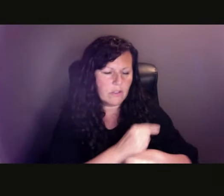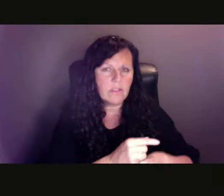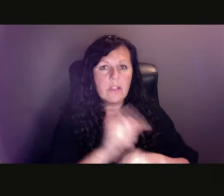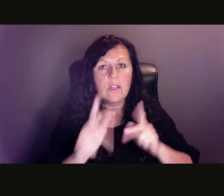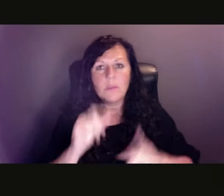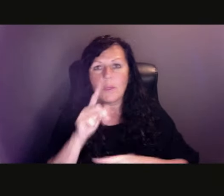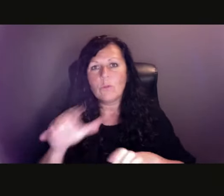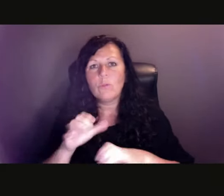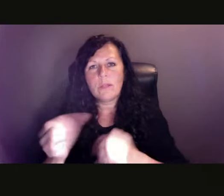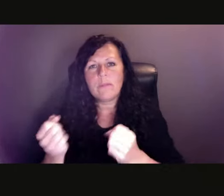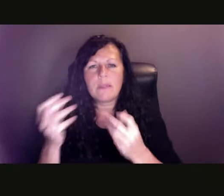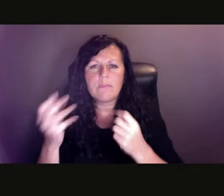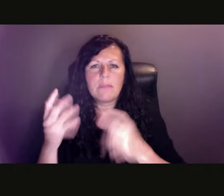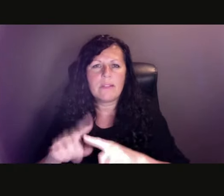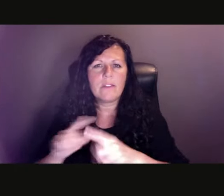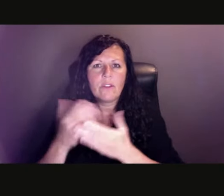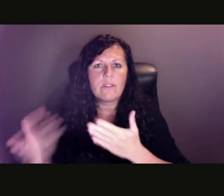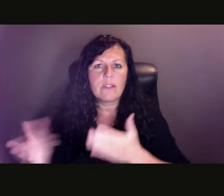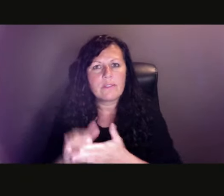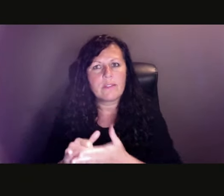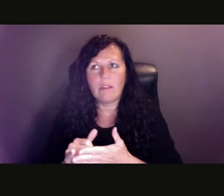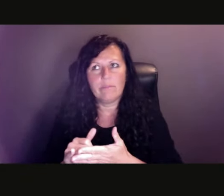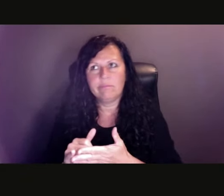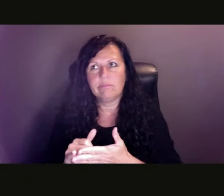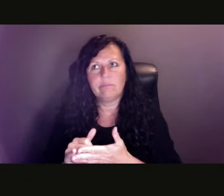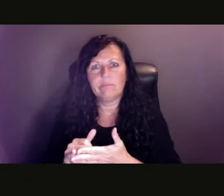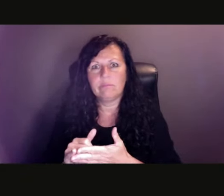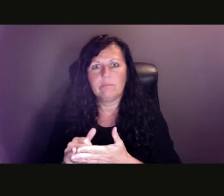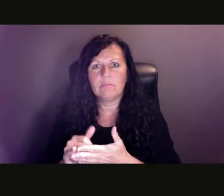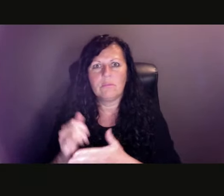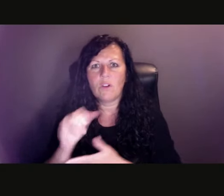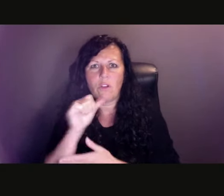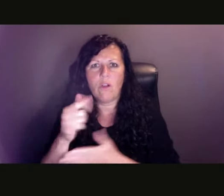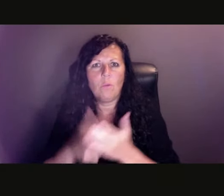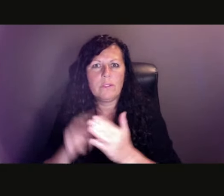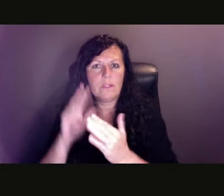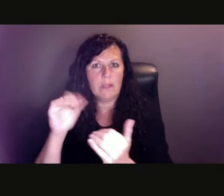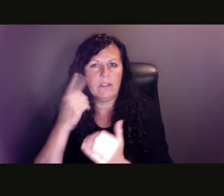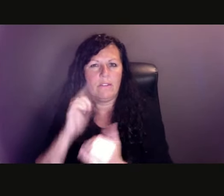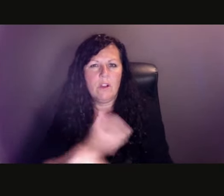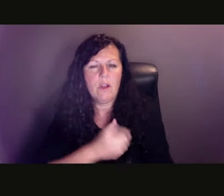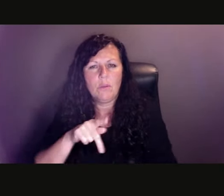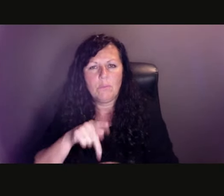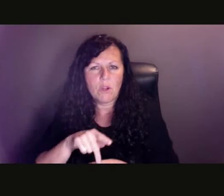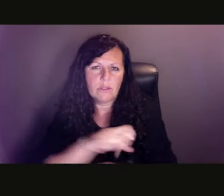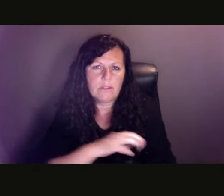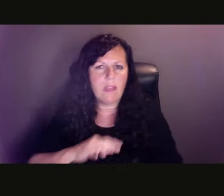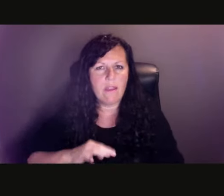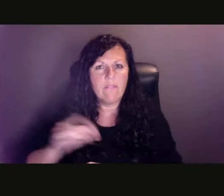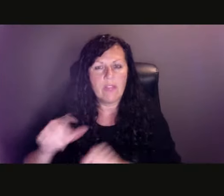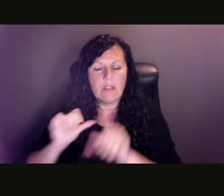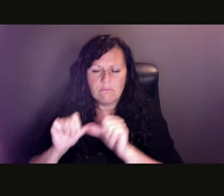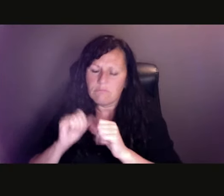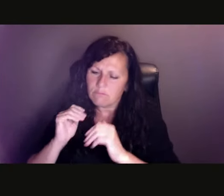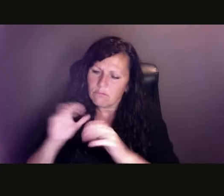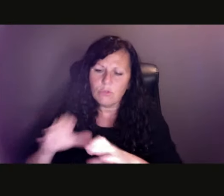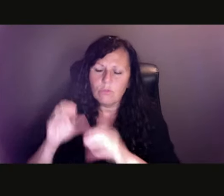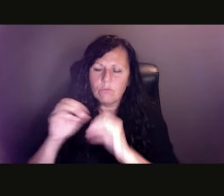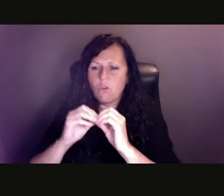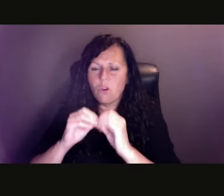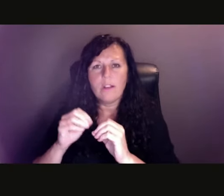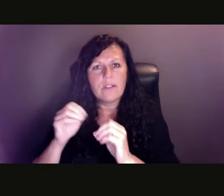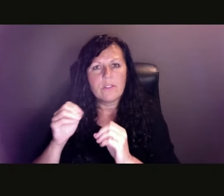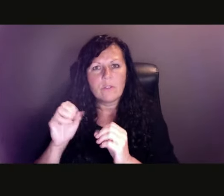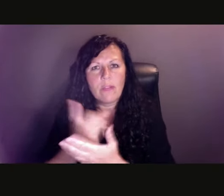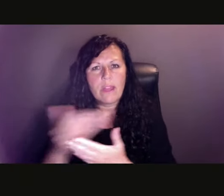number of things that go above and beyond what our park staff do to keep them clean and beautiful and accessible to one and